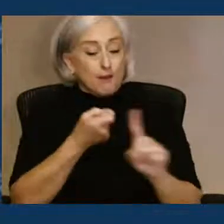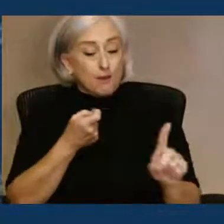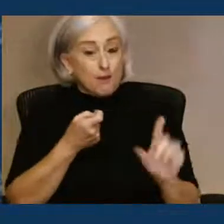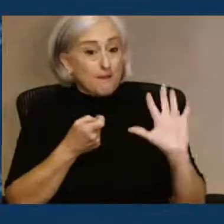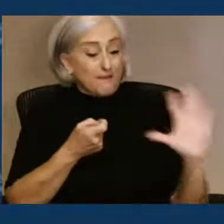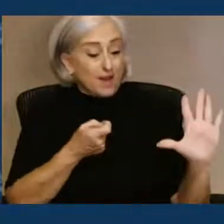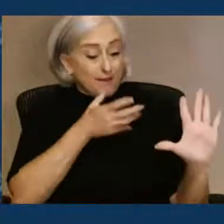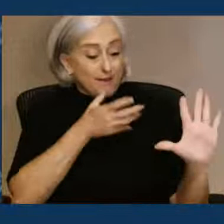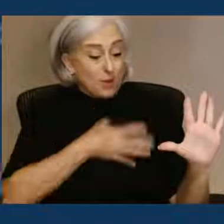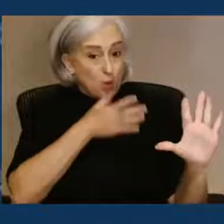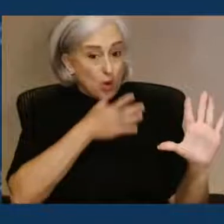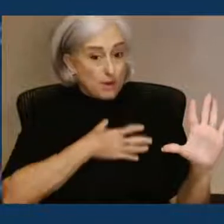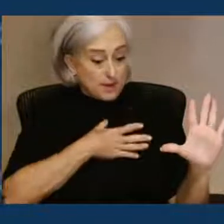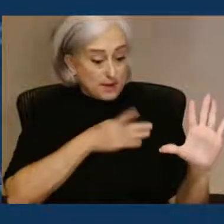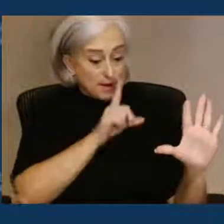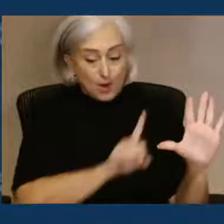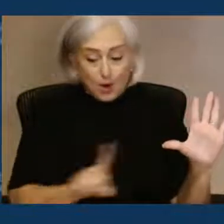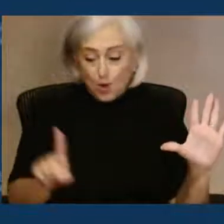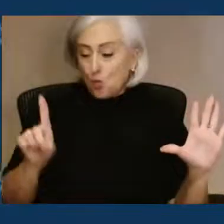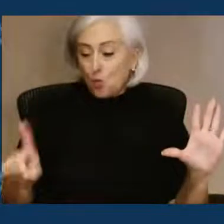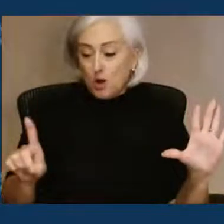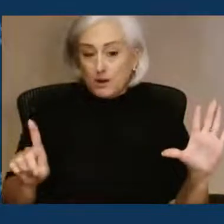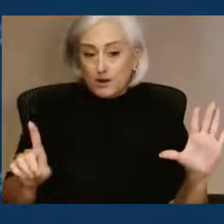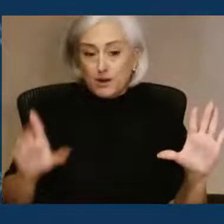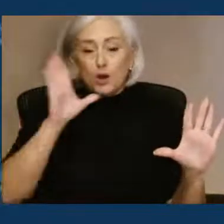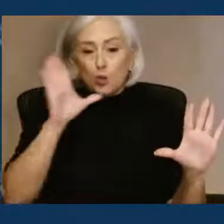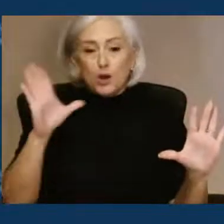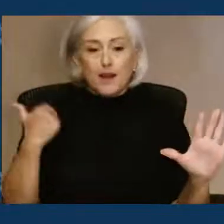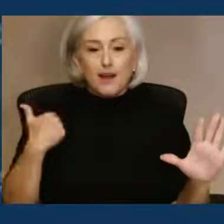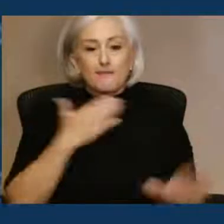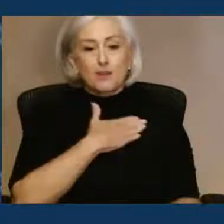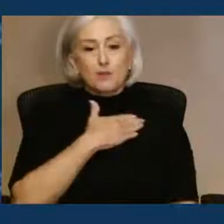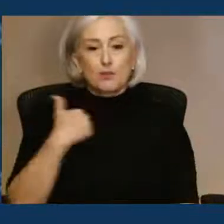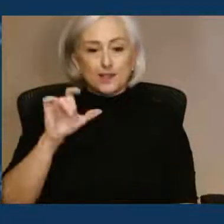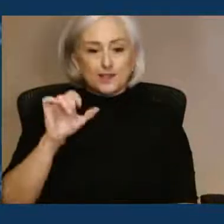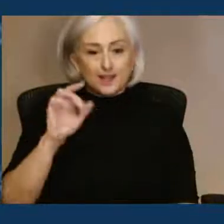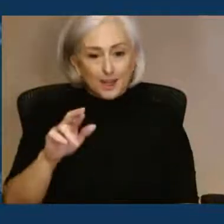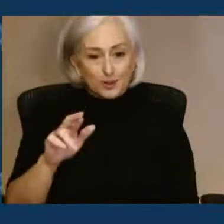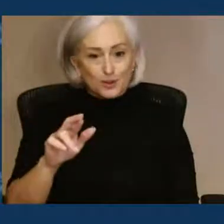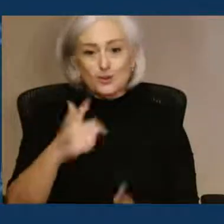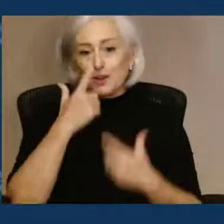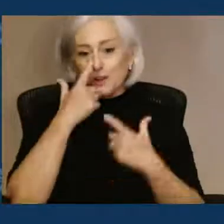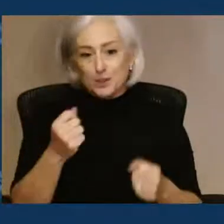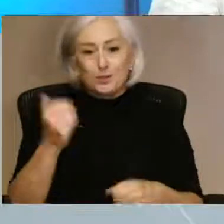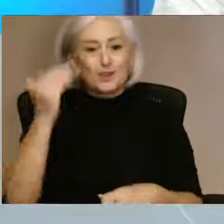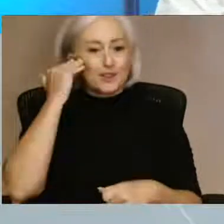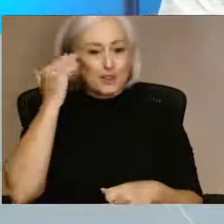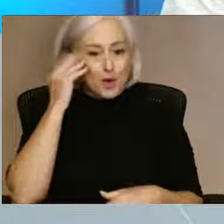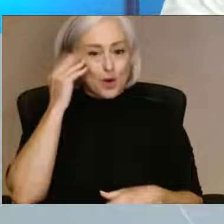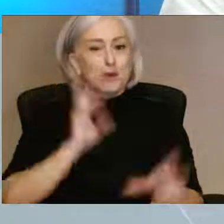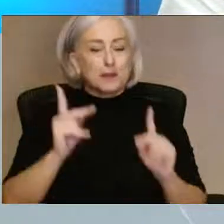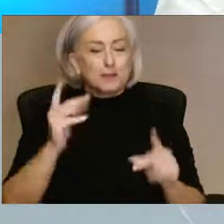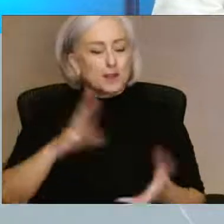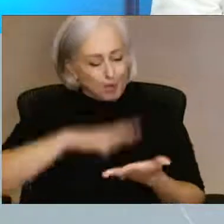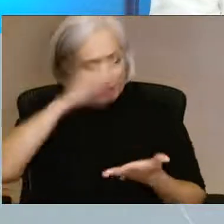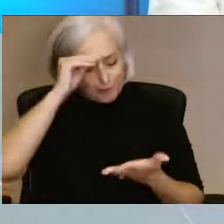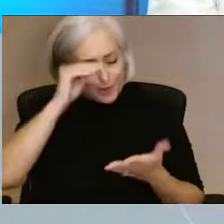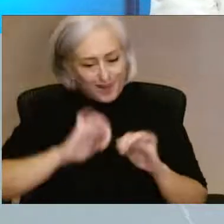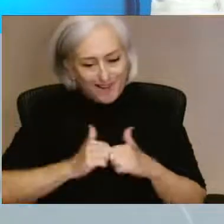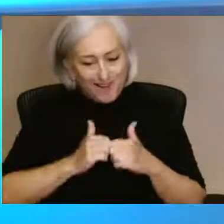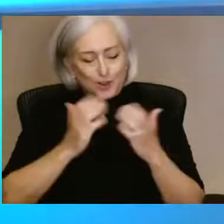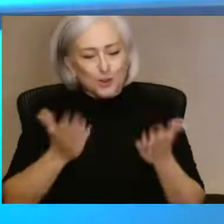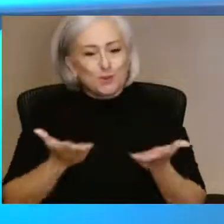cancer, I'm really encouraged that other providers are interested in learning how to provide that care. All right, thank you. So